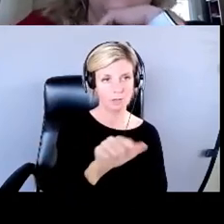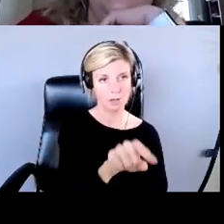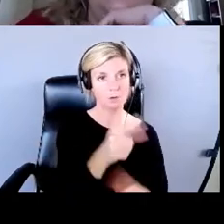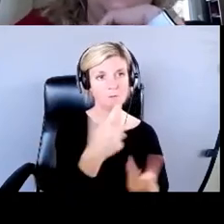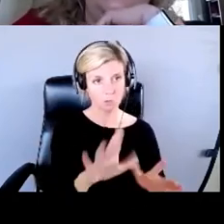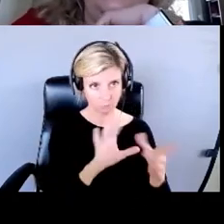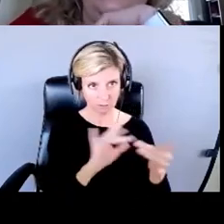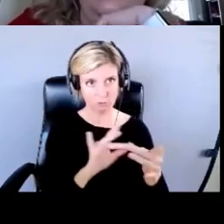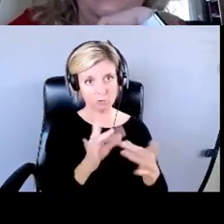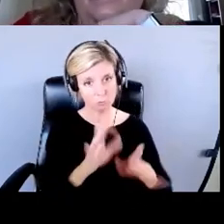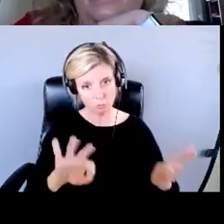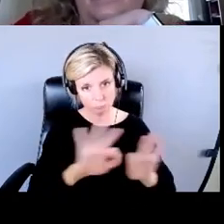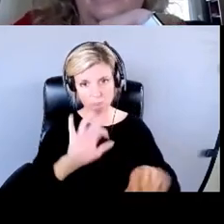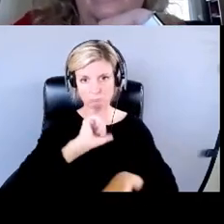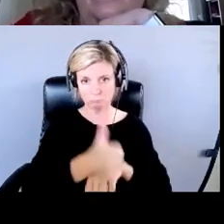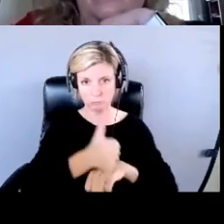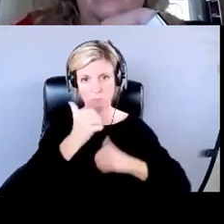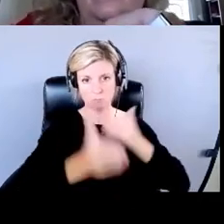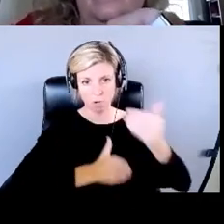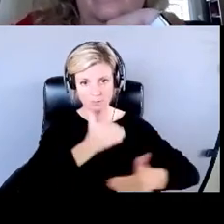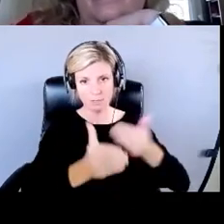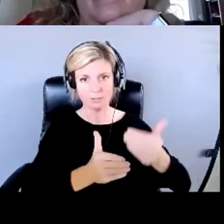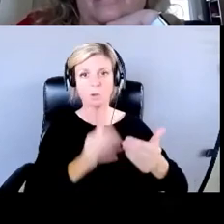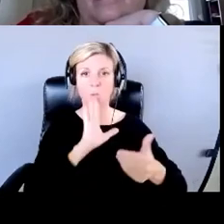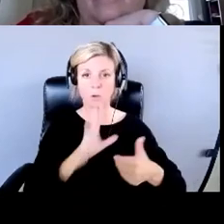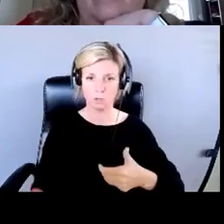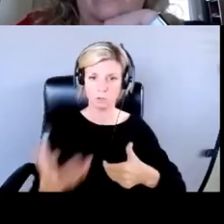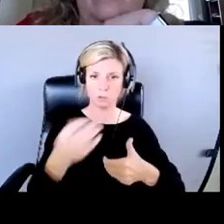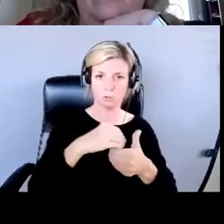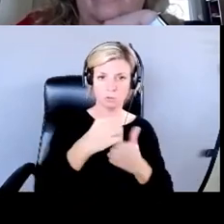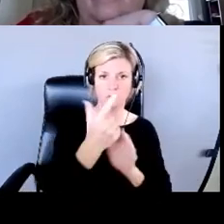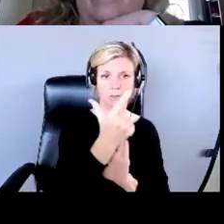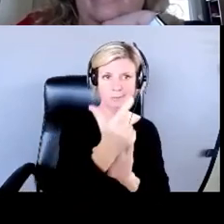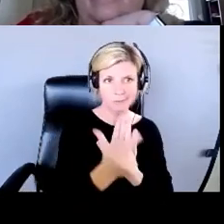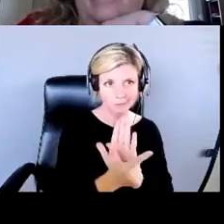incorporates the justice system and the mediation world,